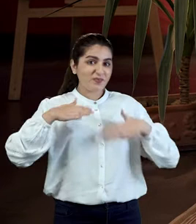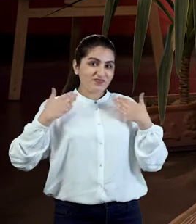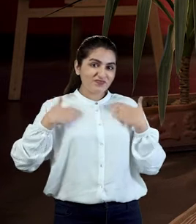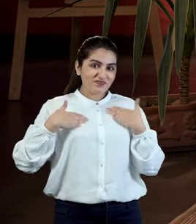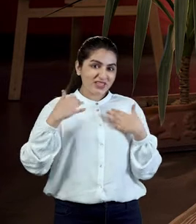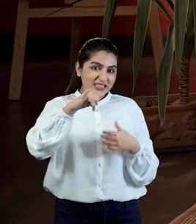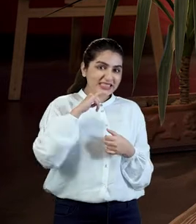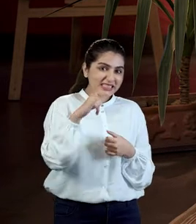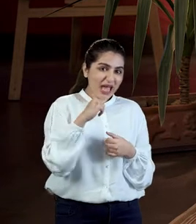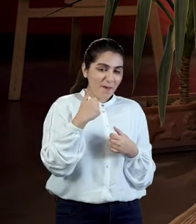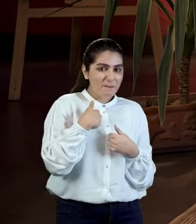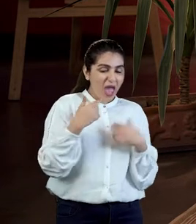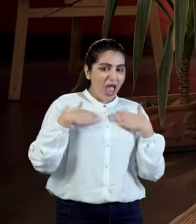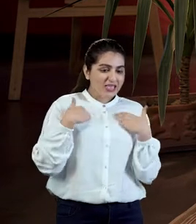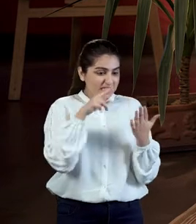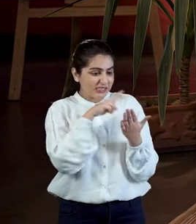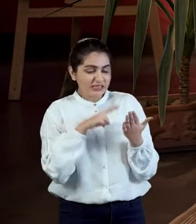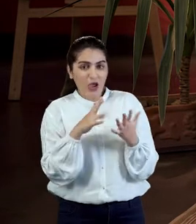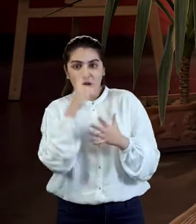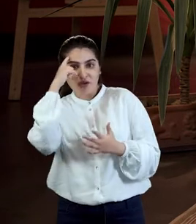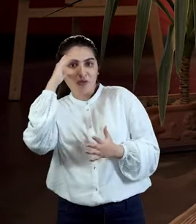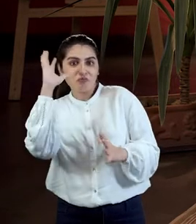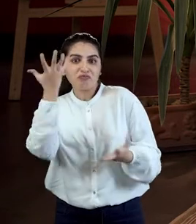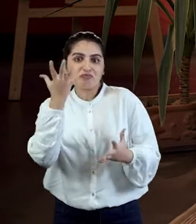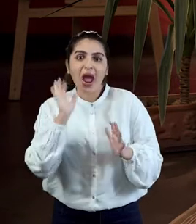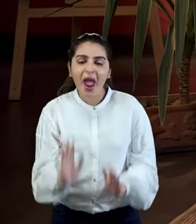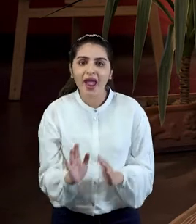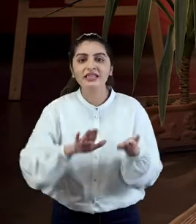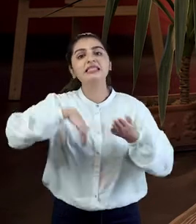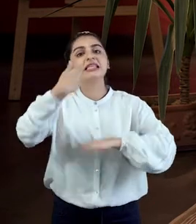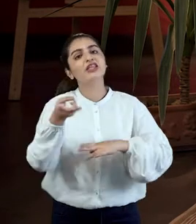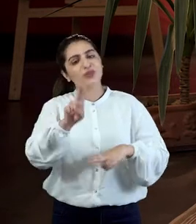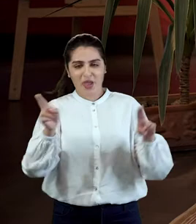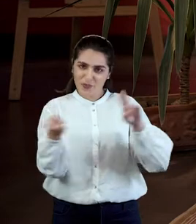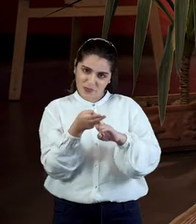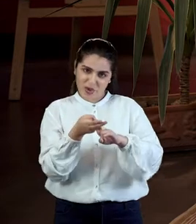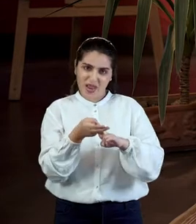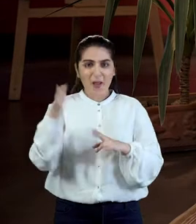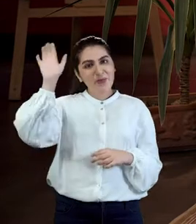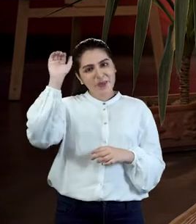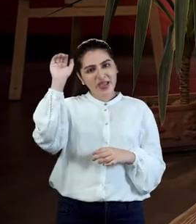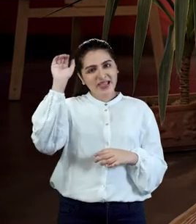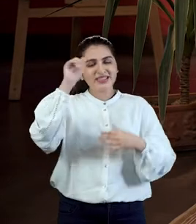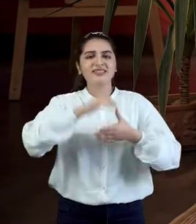that you enjoyed this story as much as I did reading it with you guys. And we'll see you next time for Rani Ki Zabani.